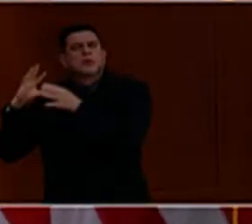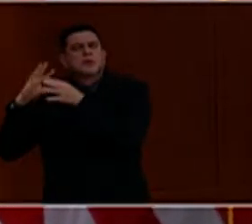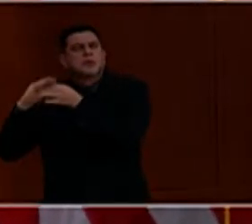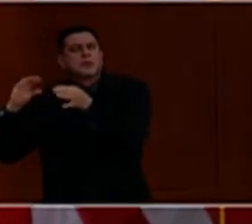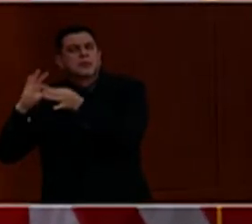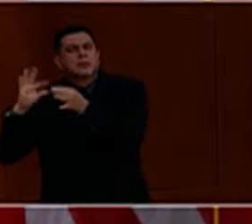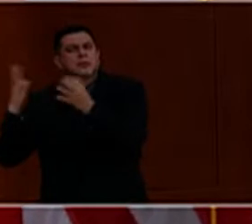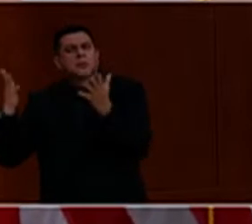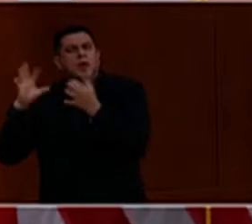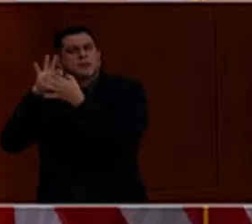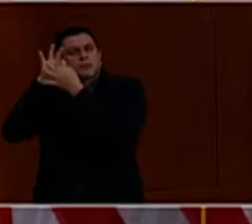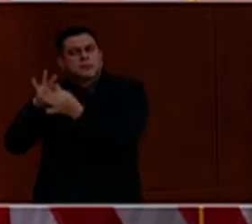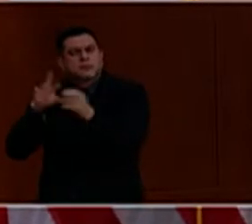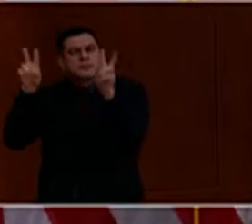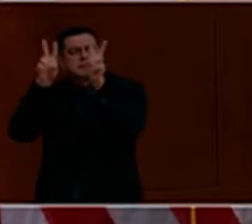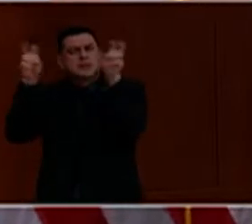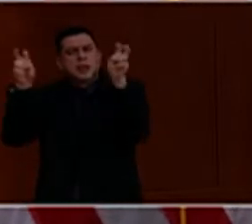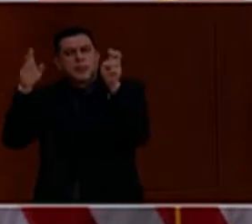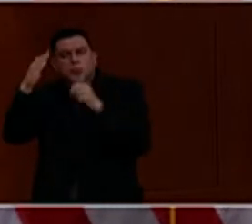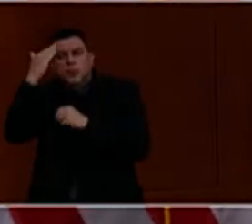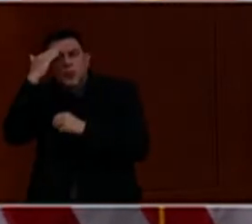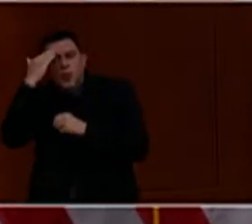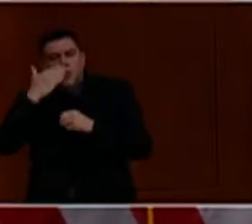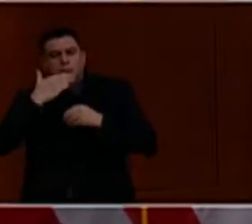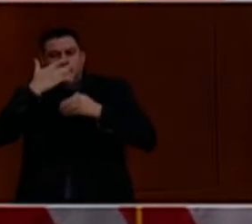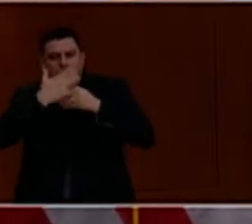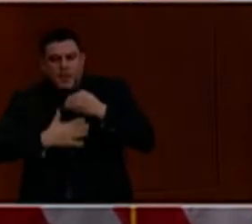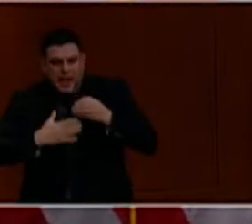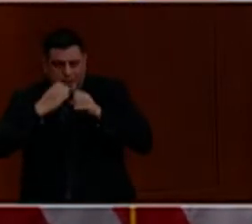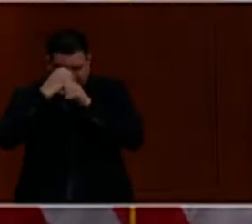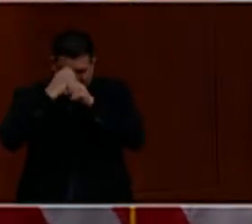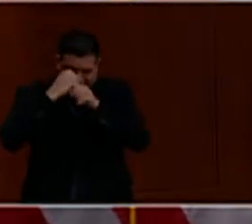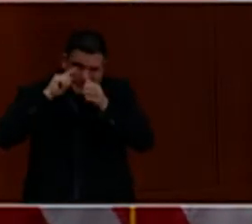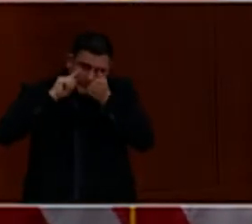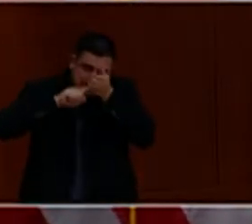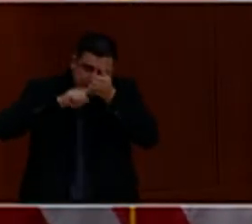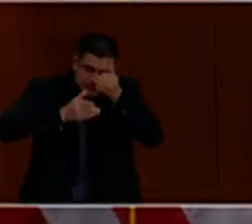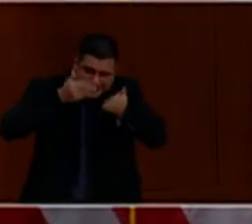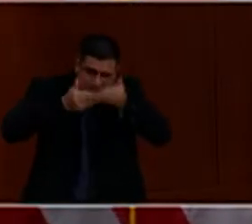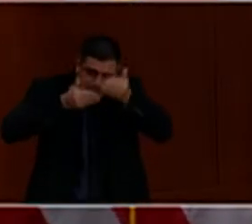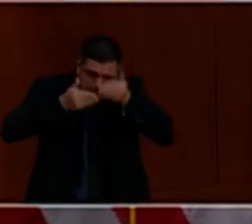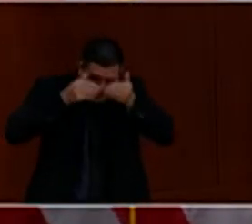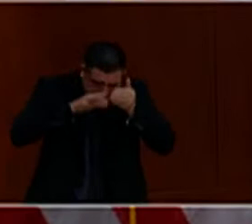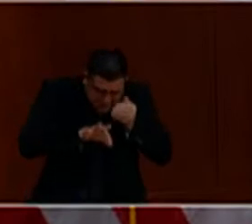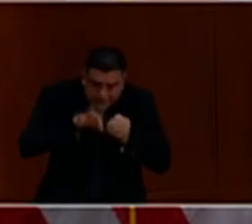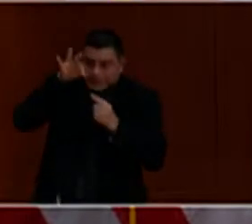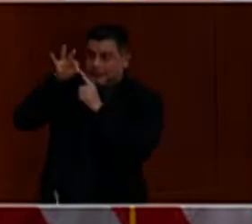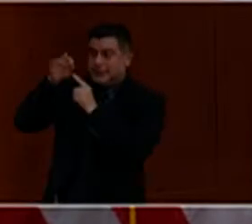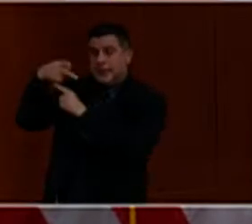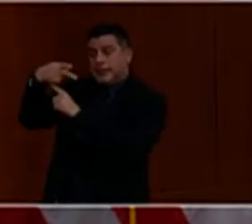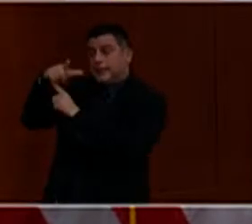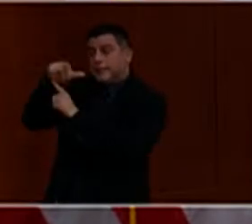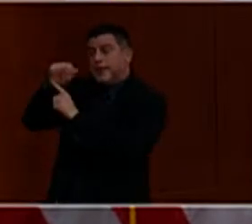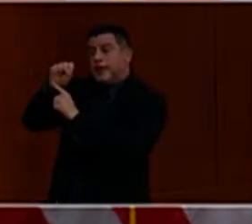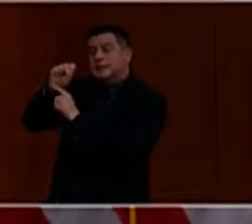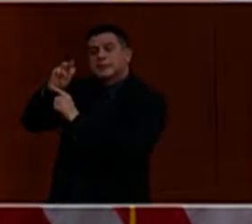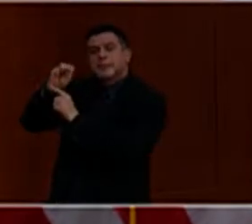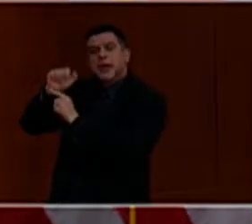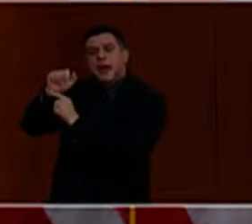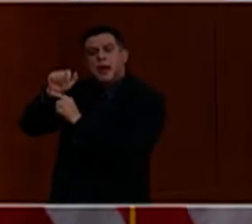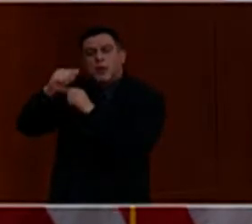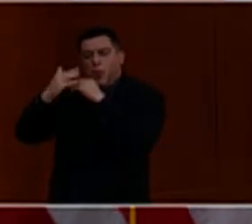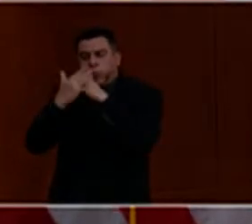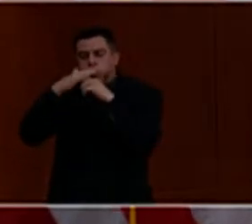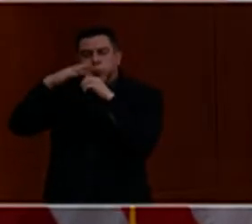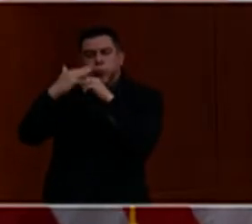with COVID-19. It's an antibody-rich plasma portion of the blood that is being administered to